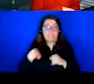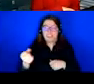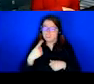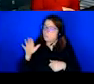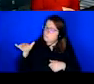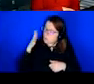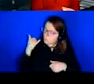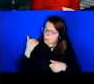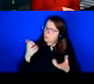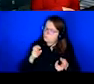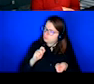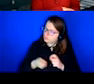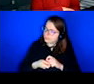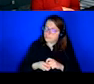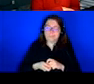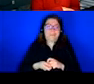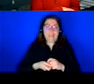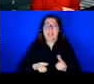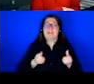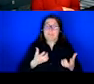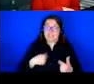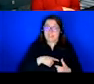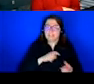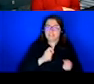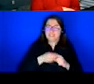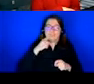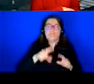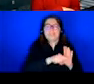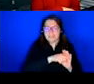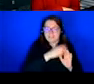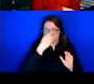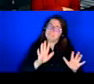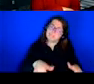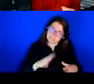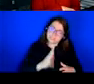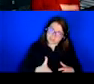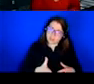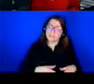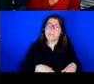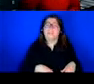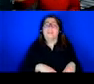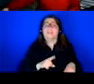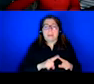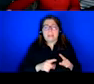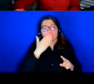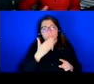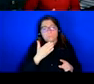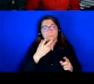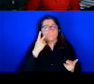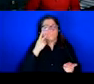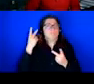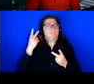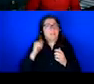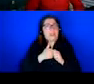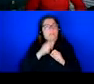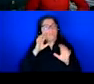As some of us change for a lot of negative reasons, and that's okay. It's always good to reflect on like what to kind of focus positively on